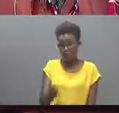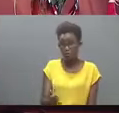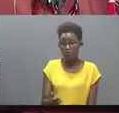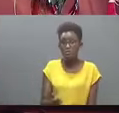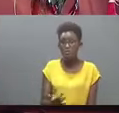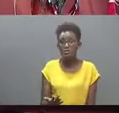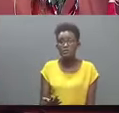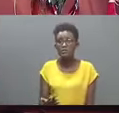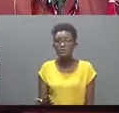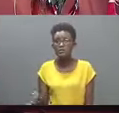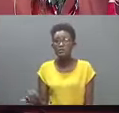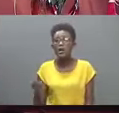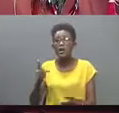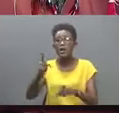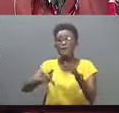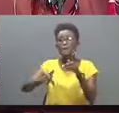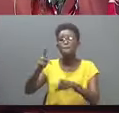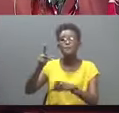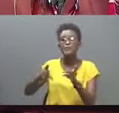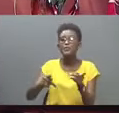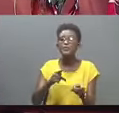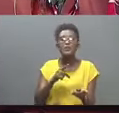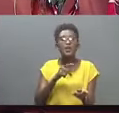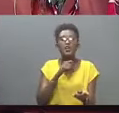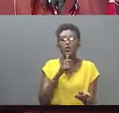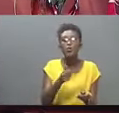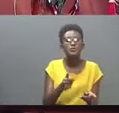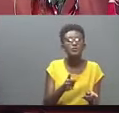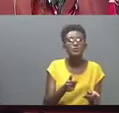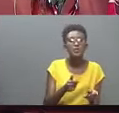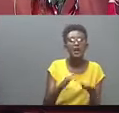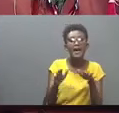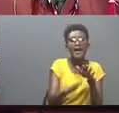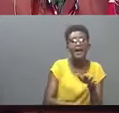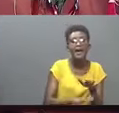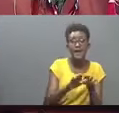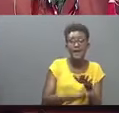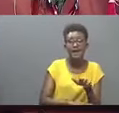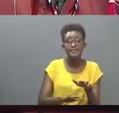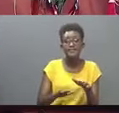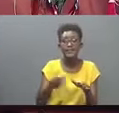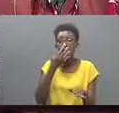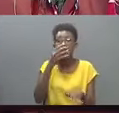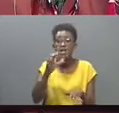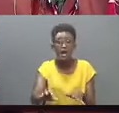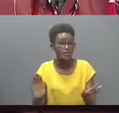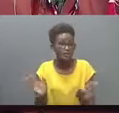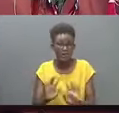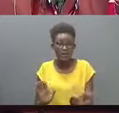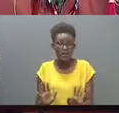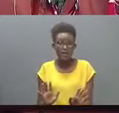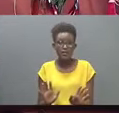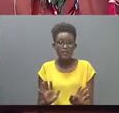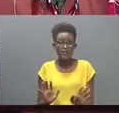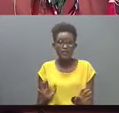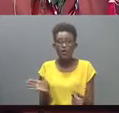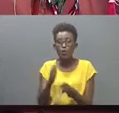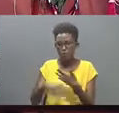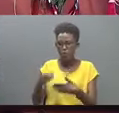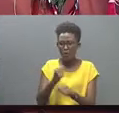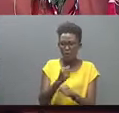because people are not under any curse, abantu noneho babasha gutembe kubera ko nta muvumo bafite. Whatever they